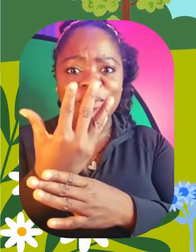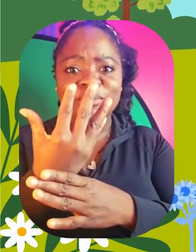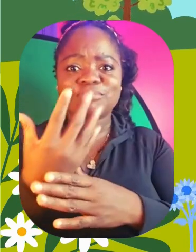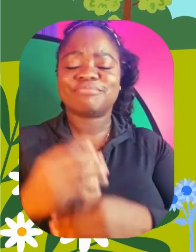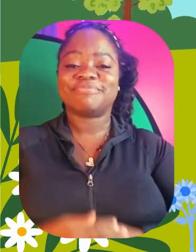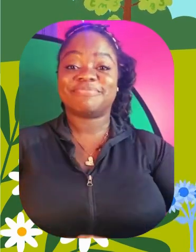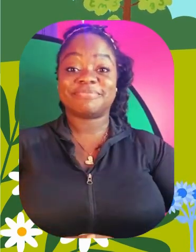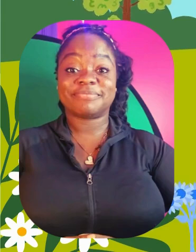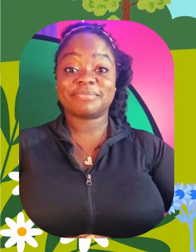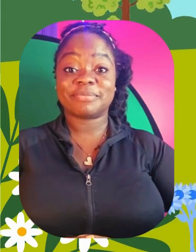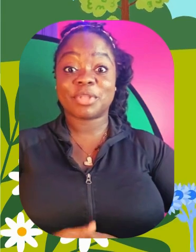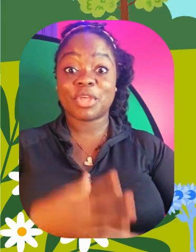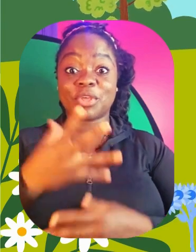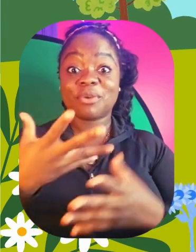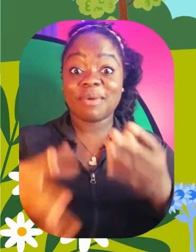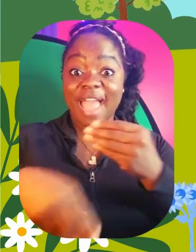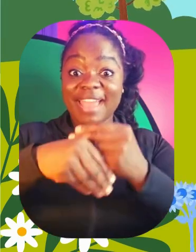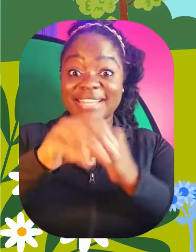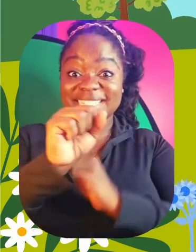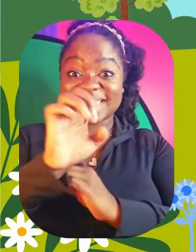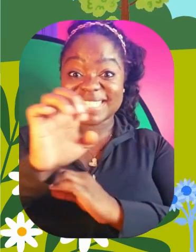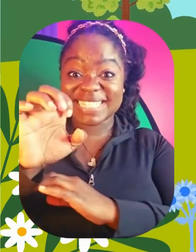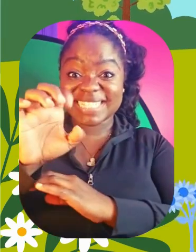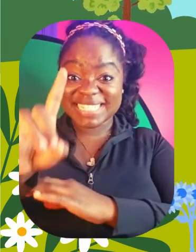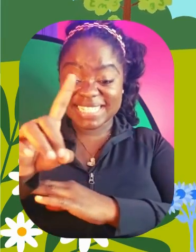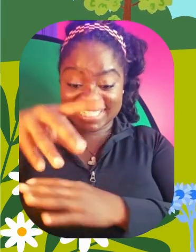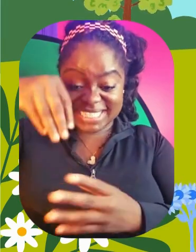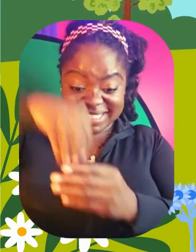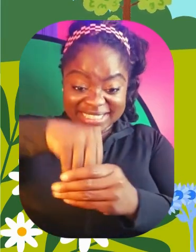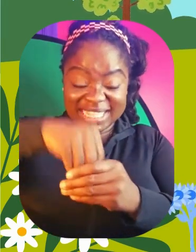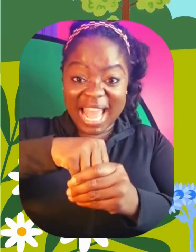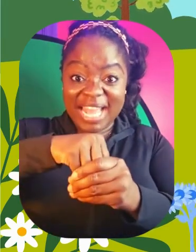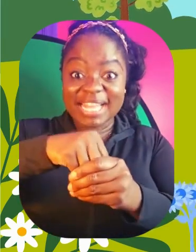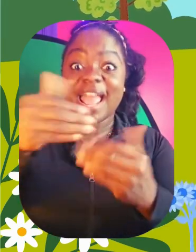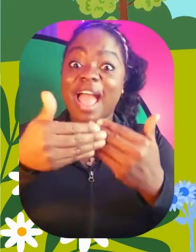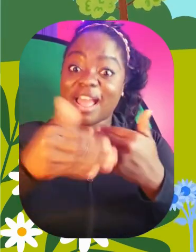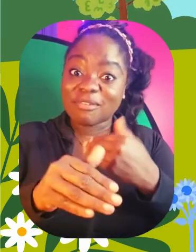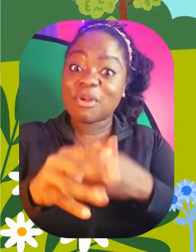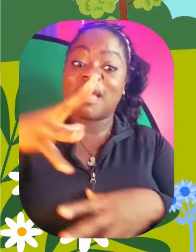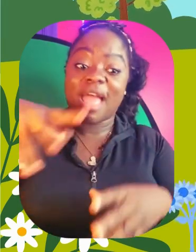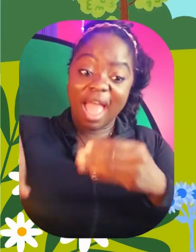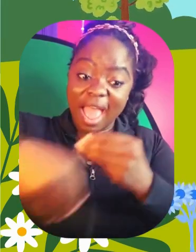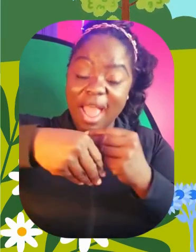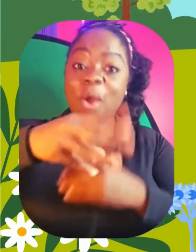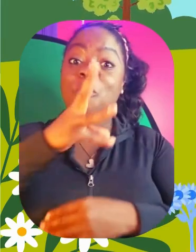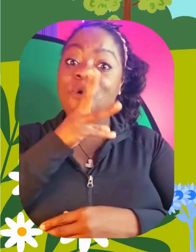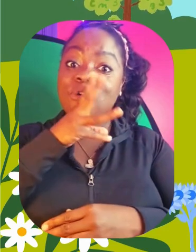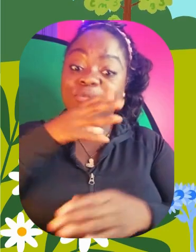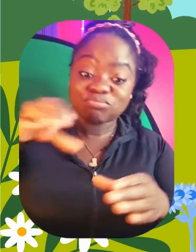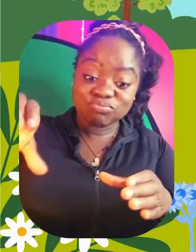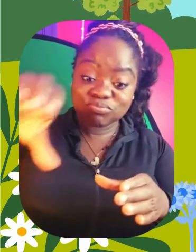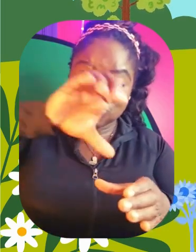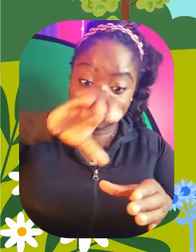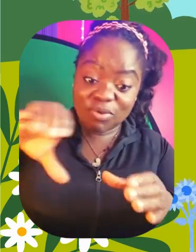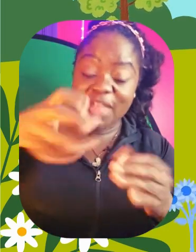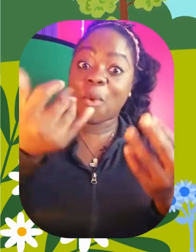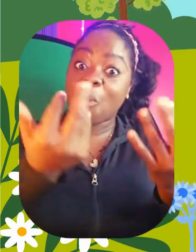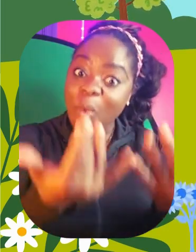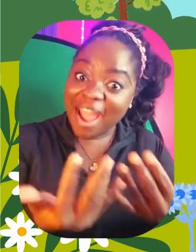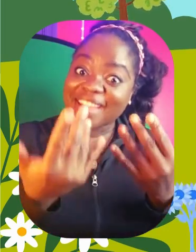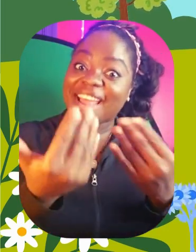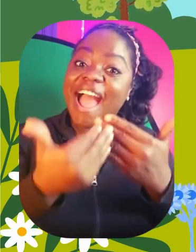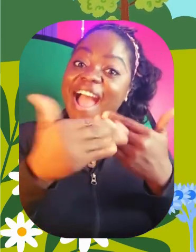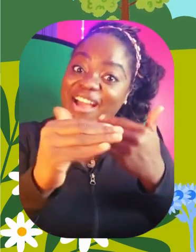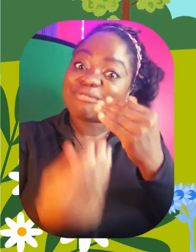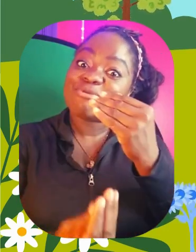plants grow is you put a seed in it and then you water it. And then you wait